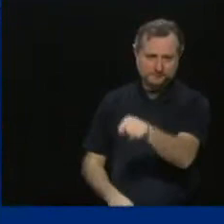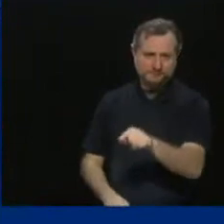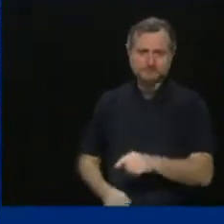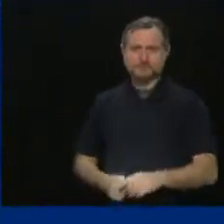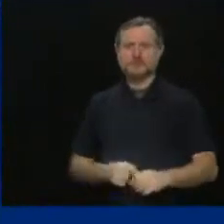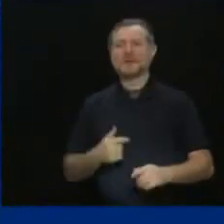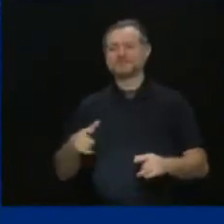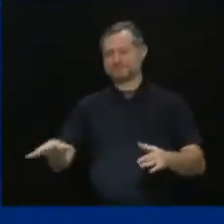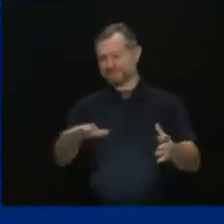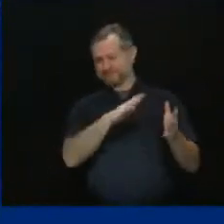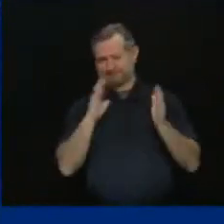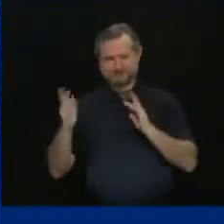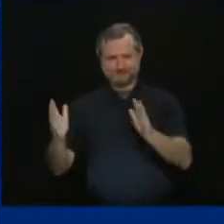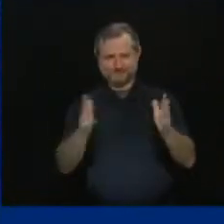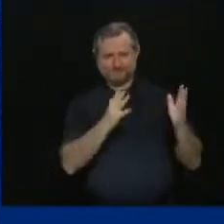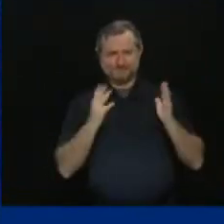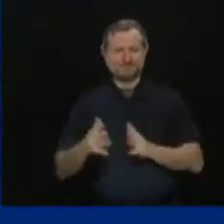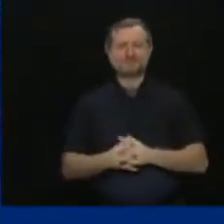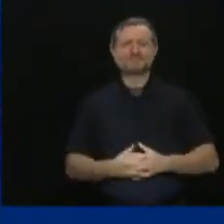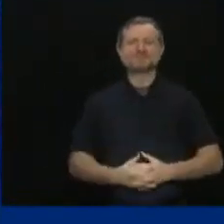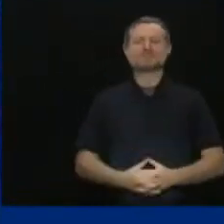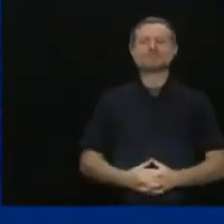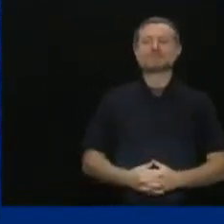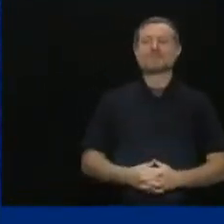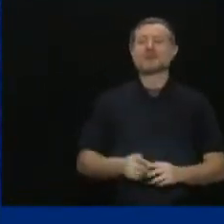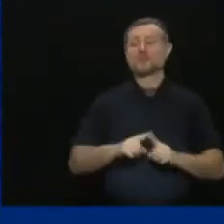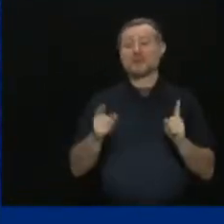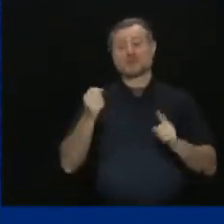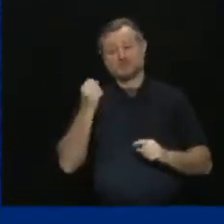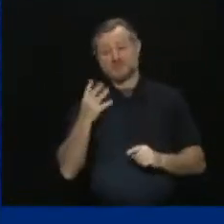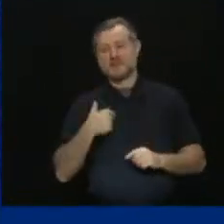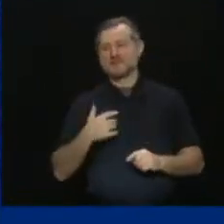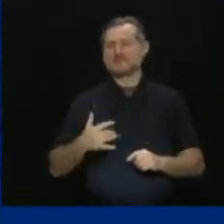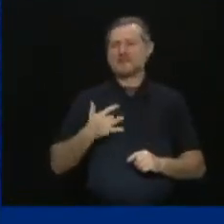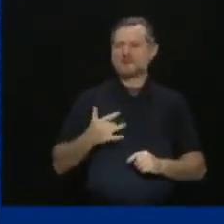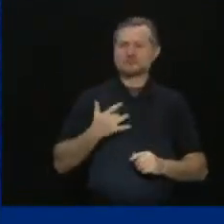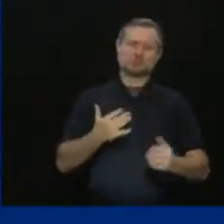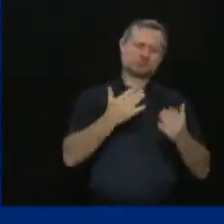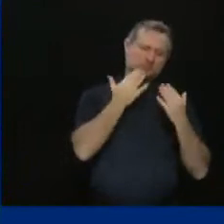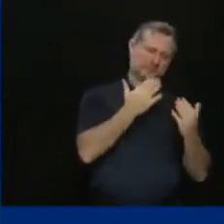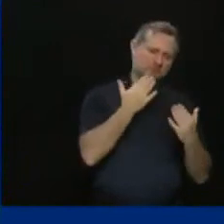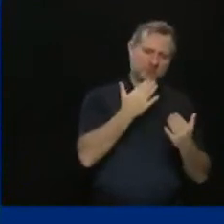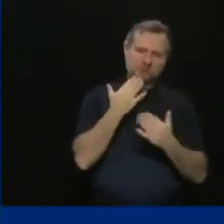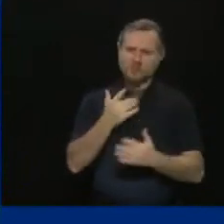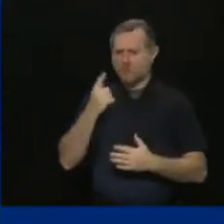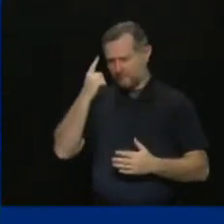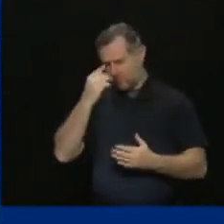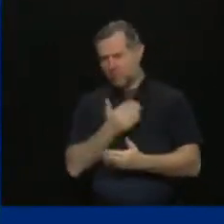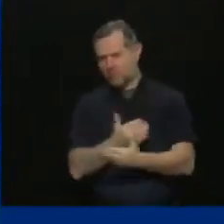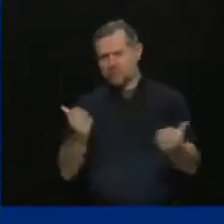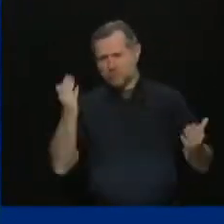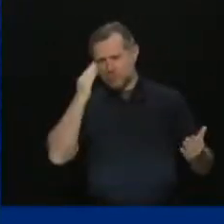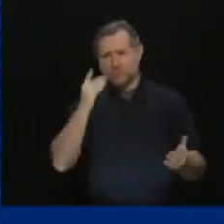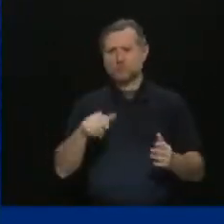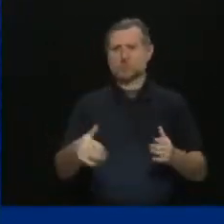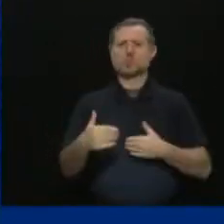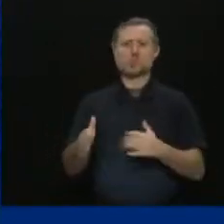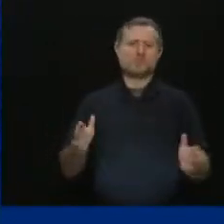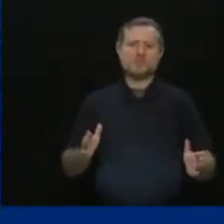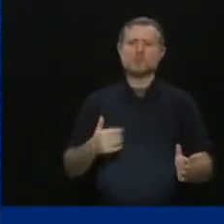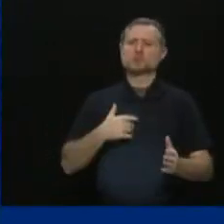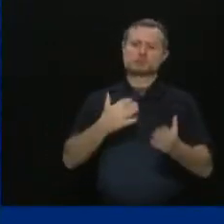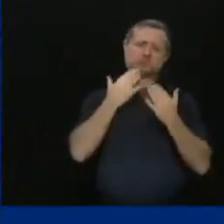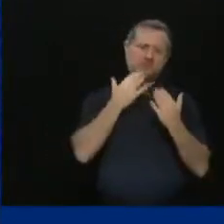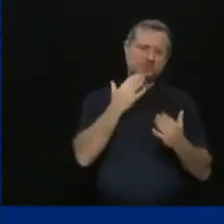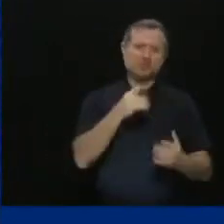But I am truly grateful, and I know everyone in this room is truly, truly grateful that you have helped us step out of